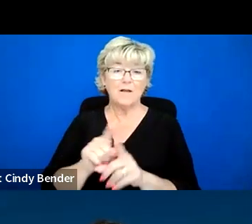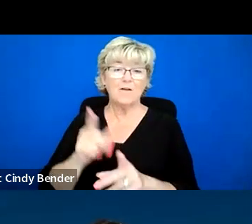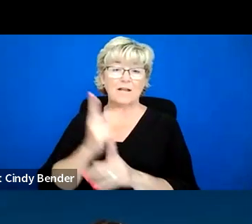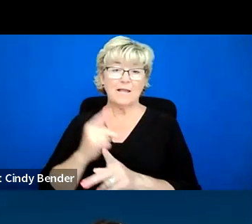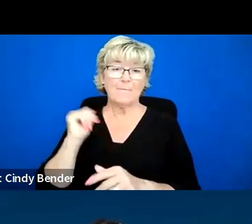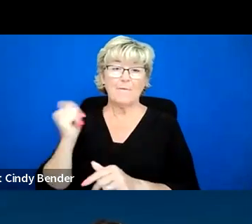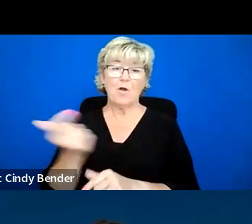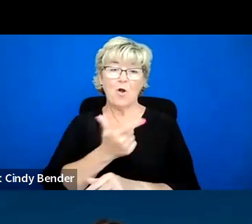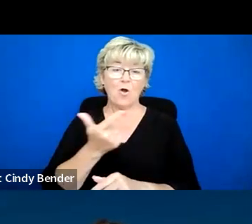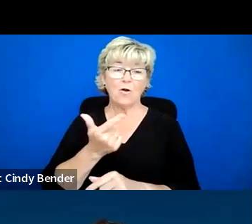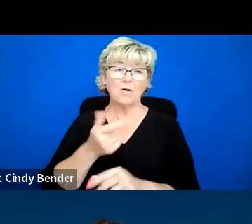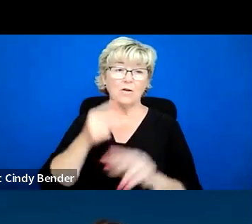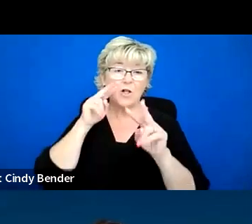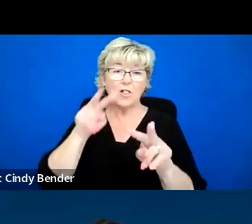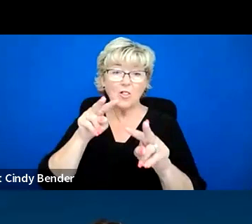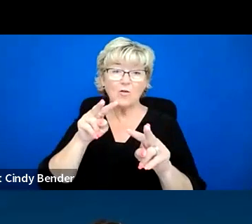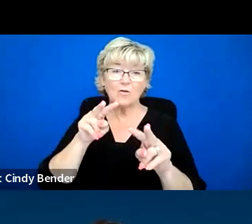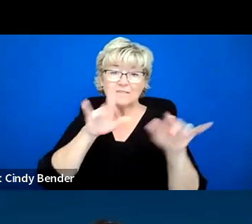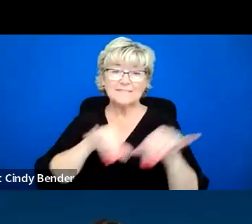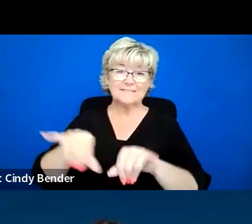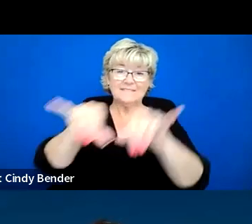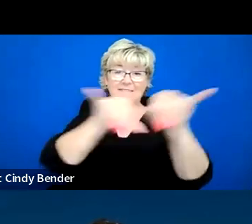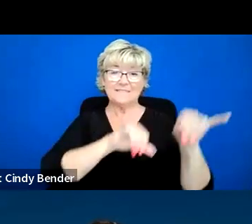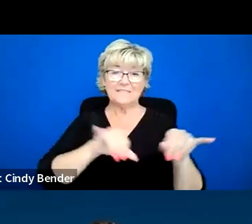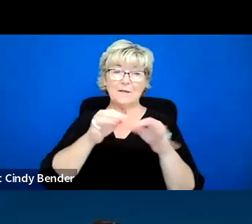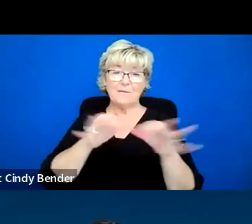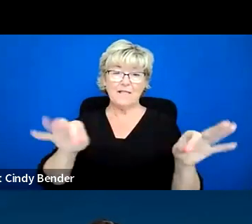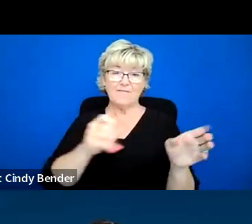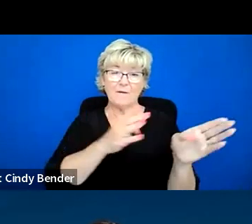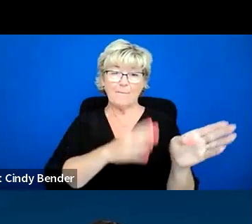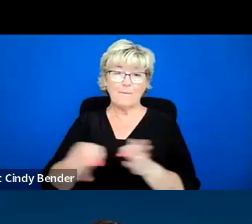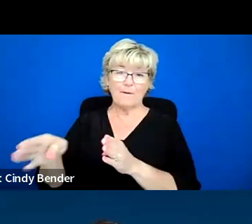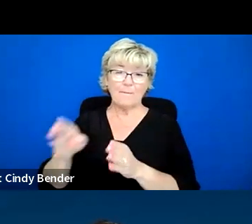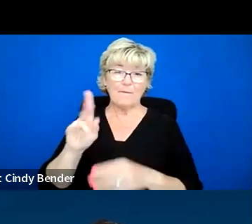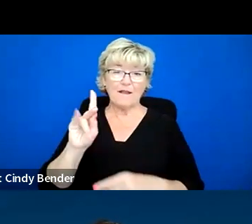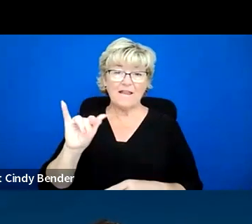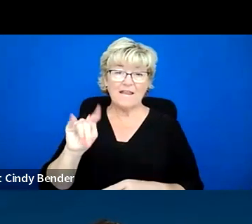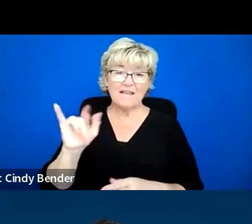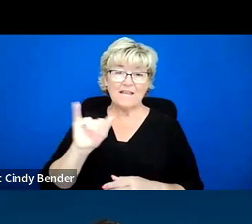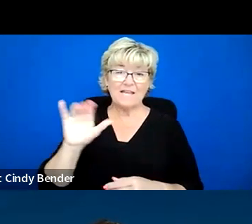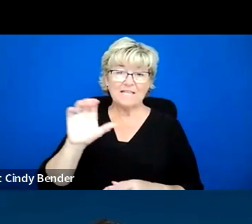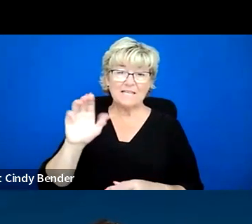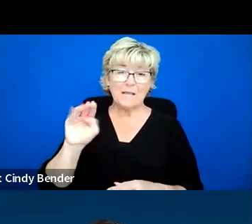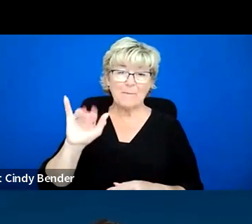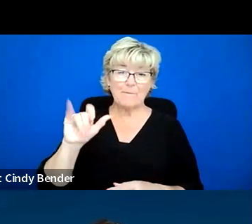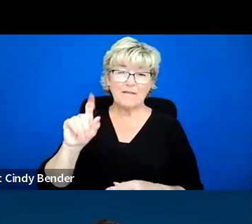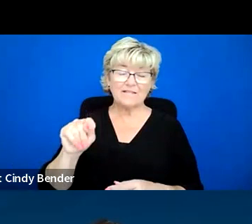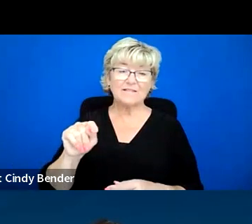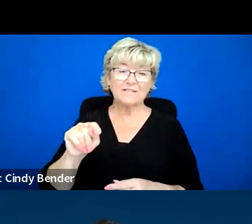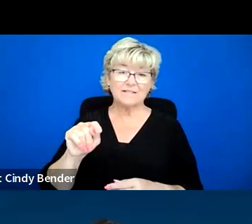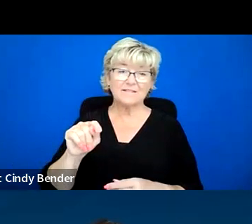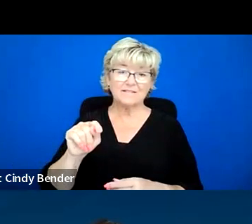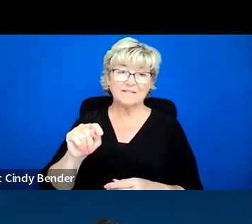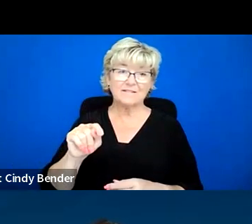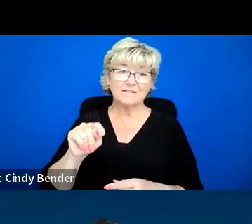all looking at a universal language of a preparedness kit, such as a CMIST preparedness kit,